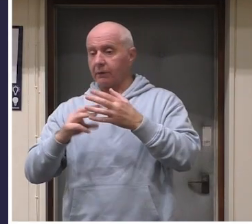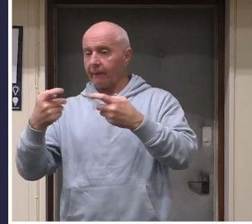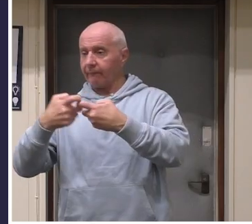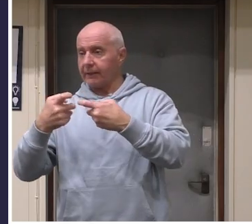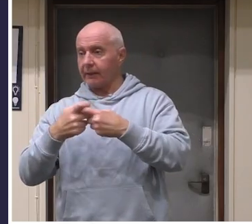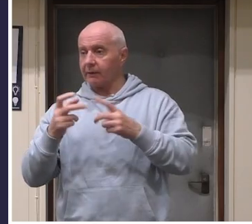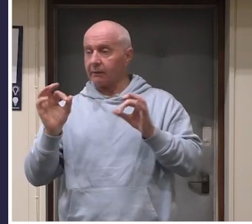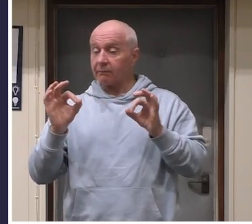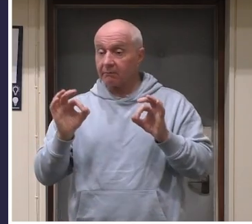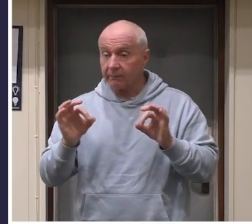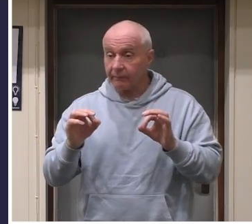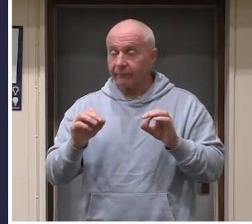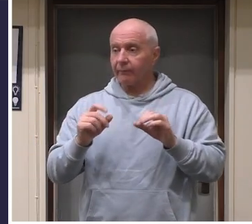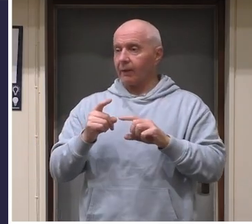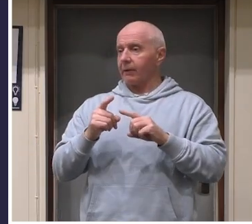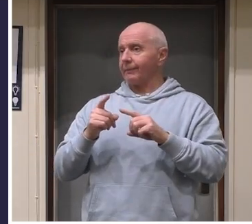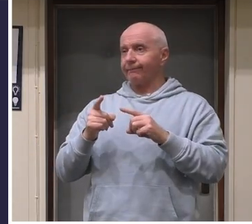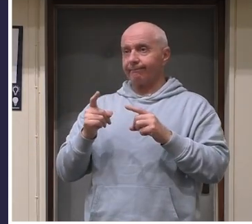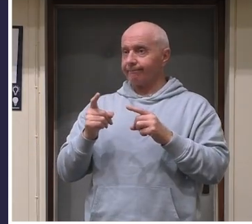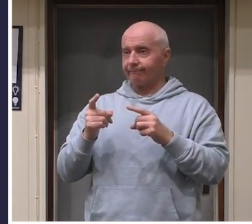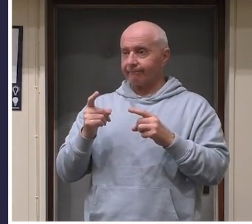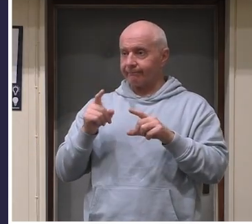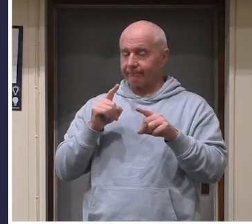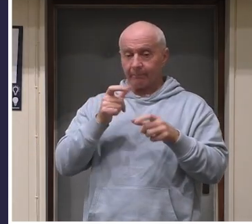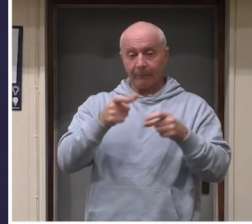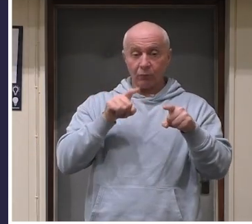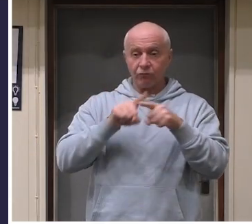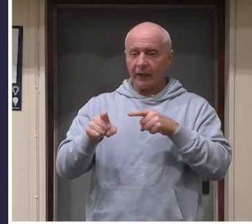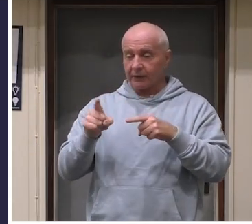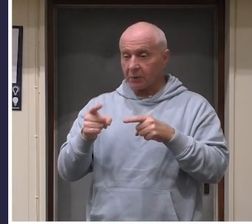to be proven wrong despite lots of effort over many decades, right? So